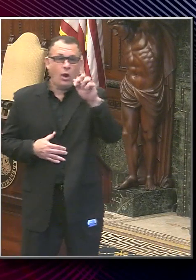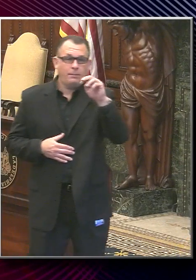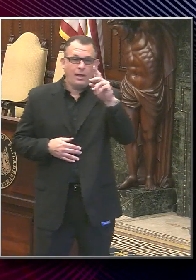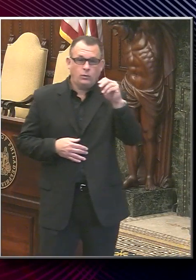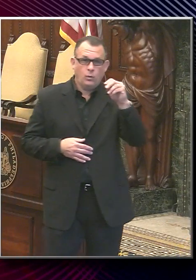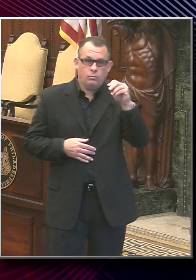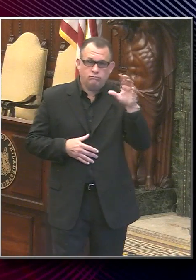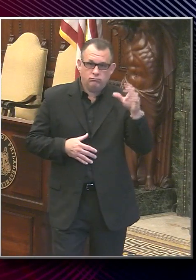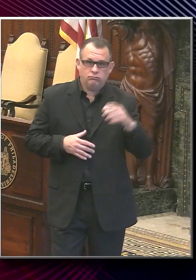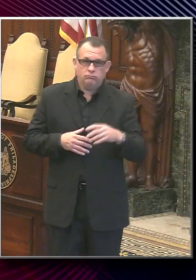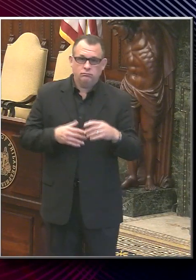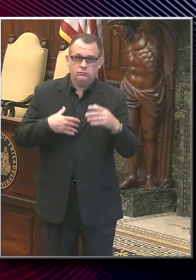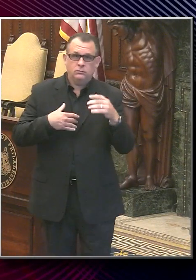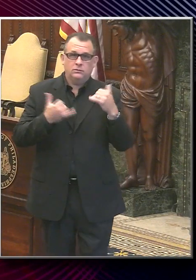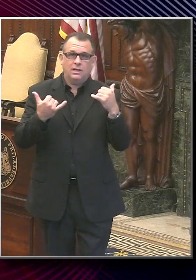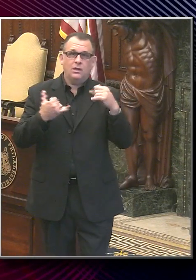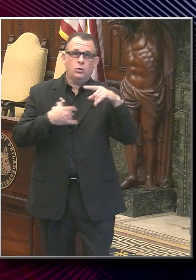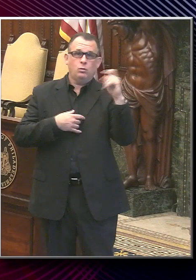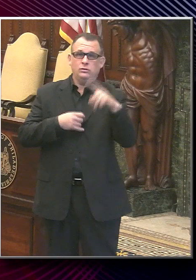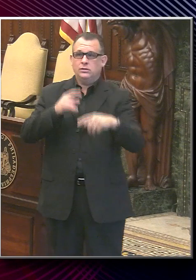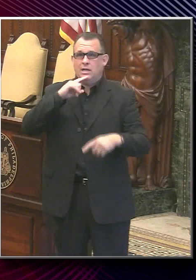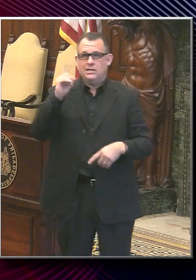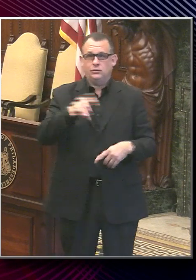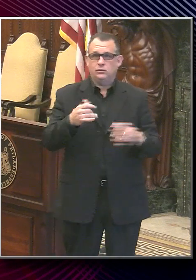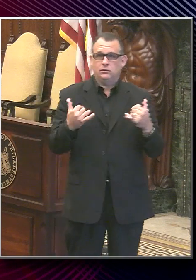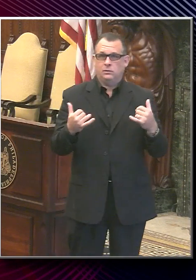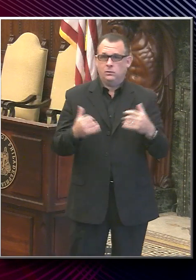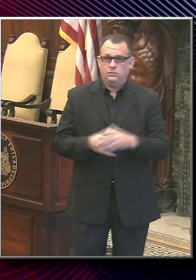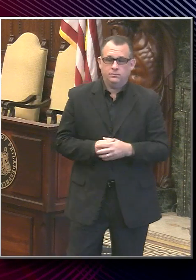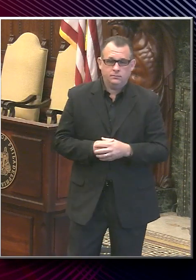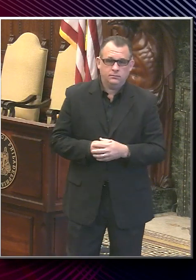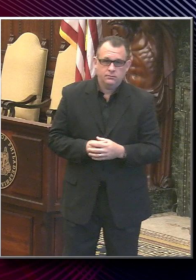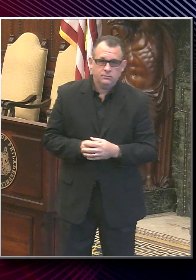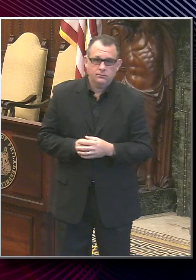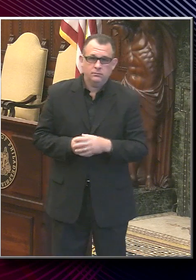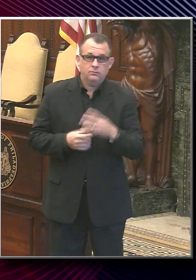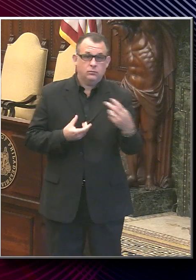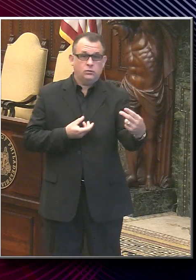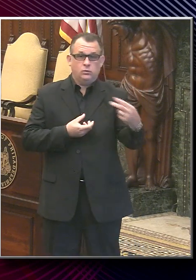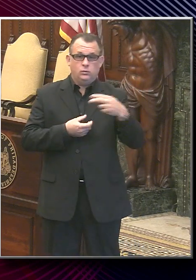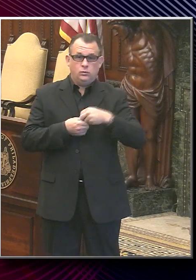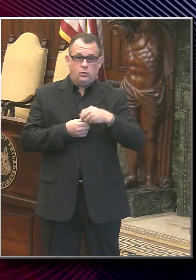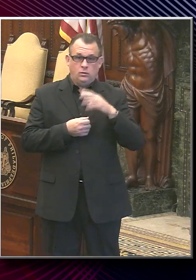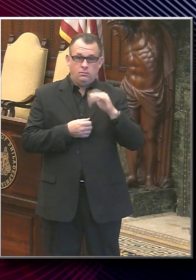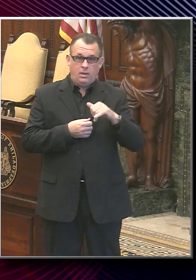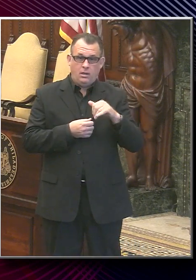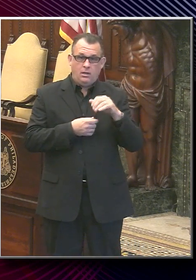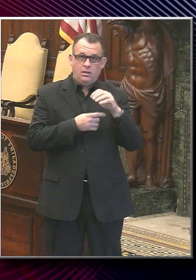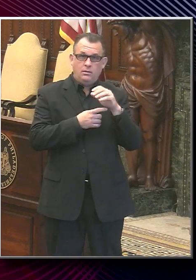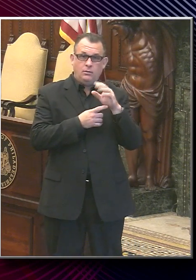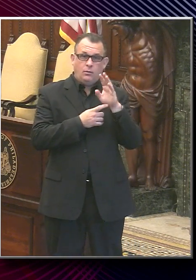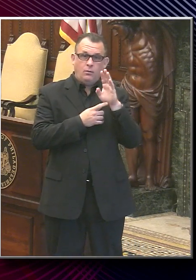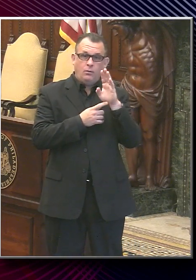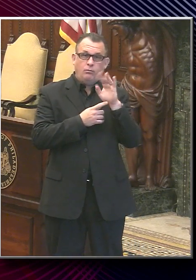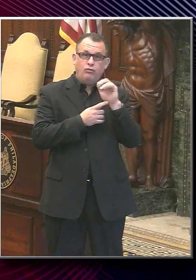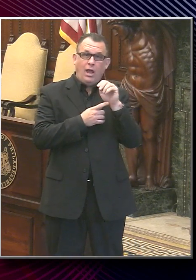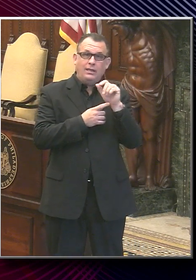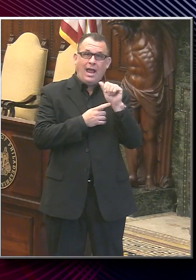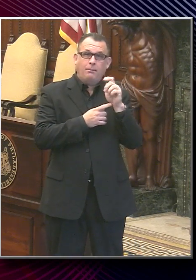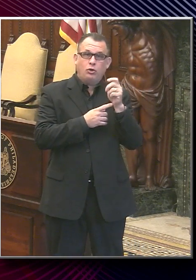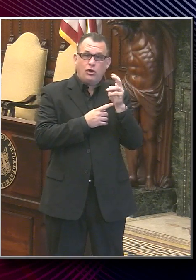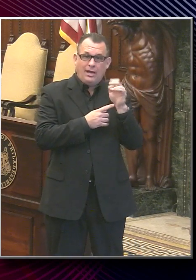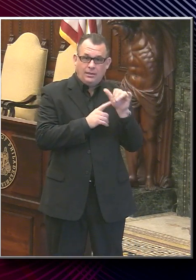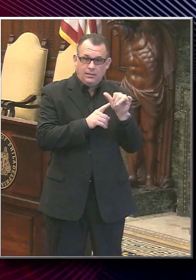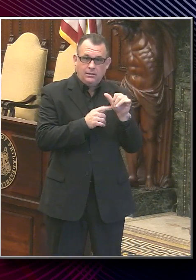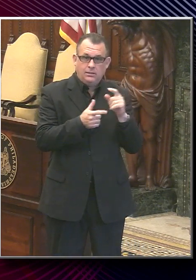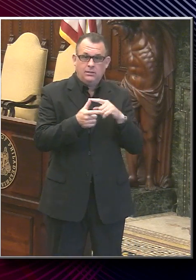to the Q&A portion for members of the media. We're joined today by Managing Director Brian Abernathy, and as the mayor mentioned earlier, also